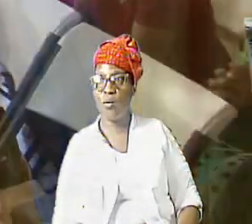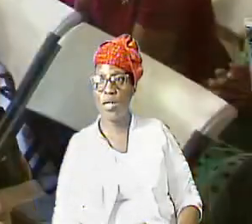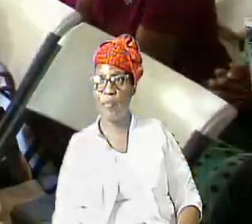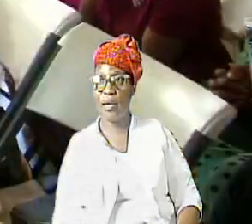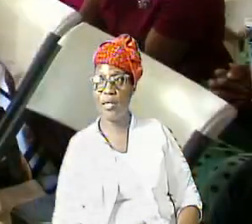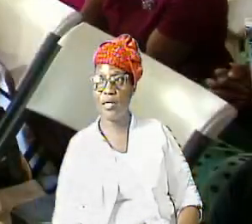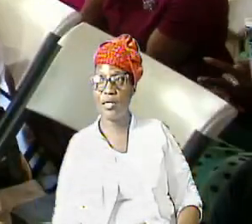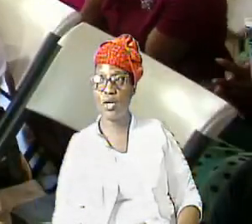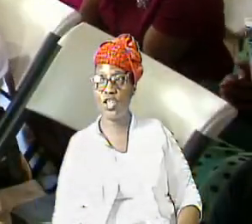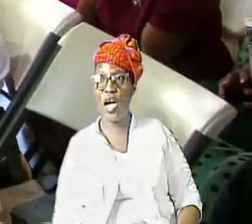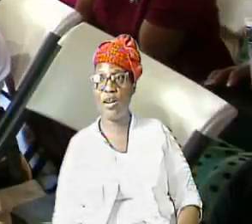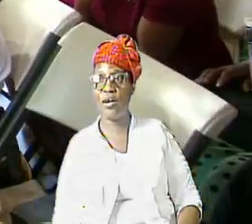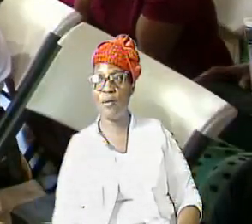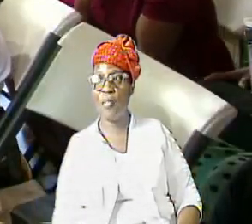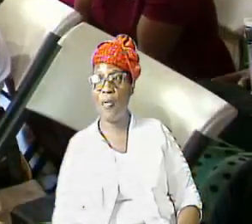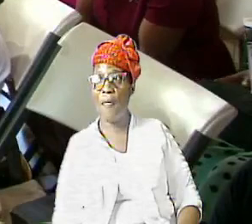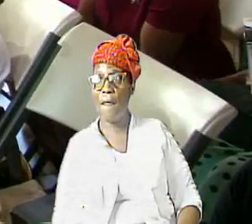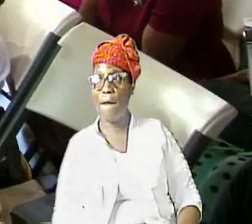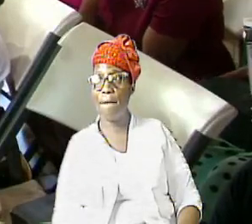Hallelujah. Thank you, Jesus.